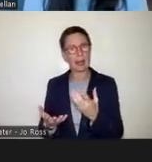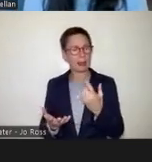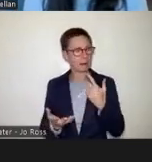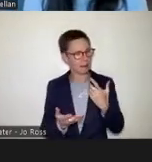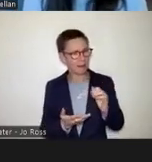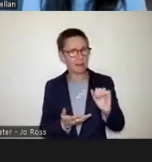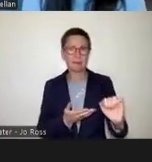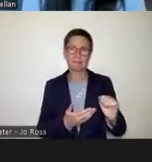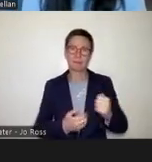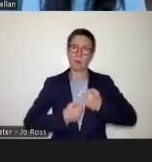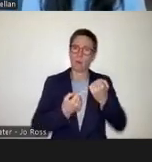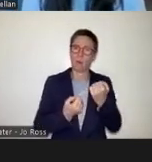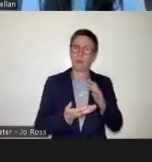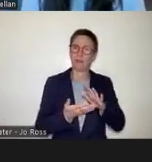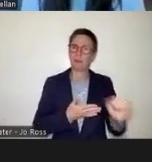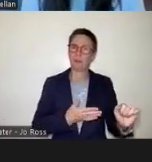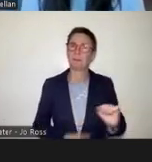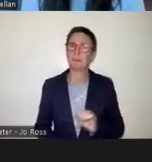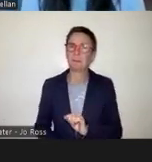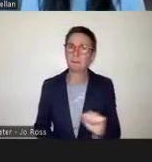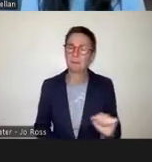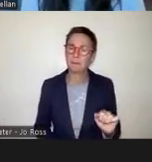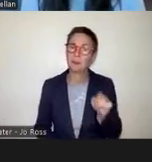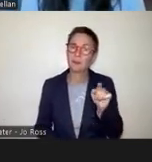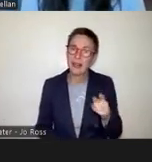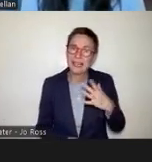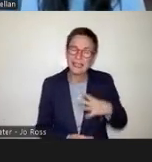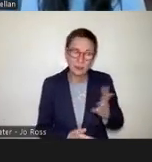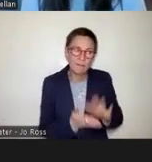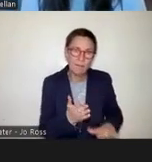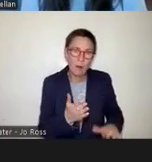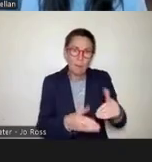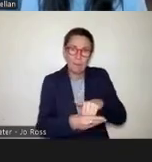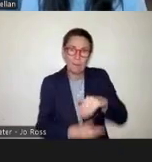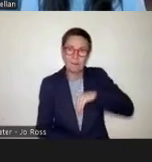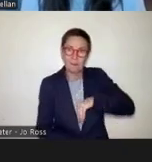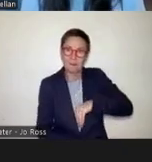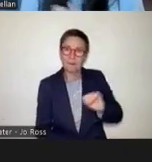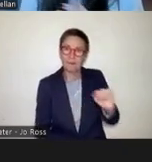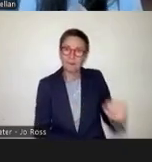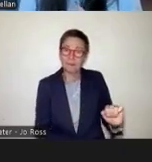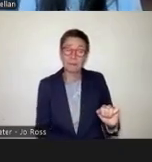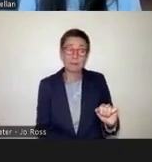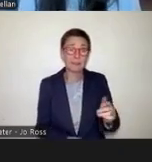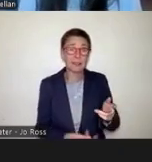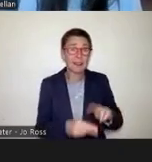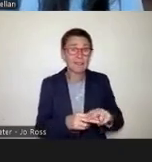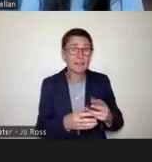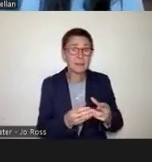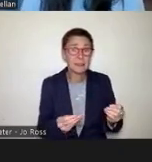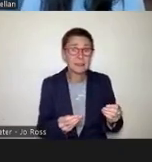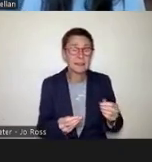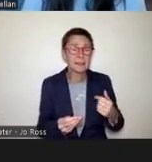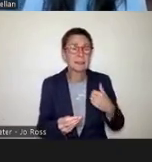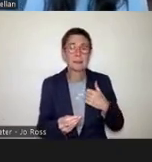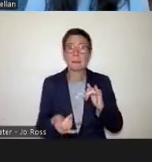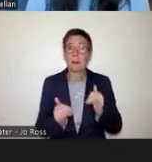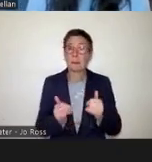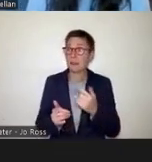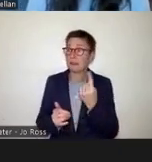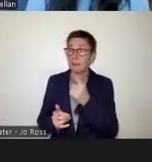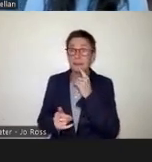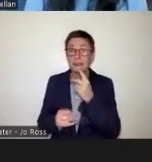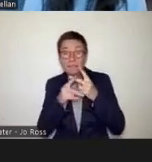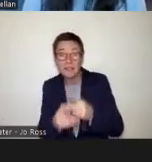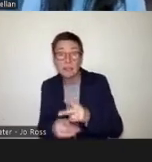cycle, and some of that needs to spark from within themselves, and sometimes that comes from someone visiting your school and sharing